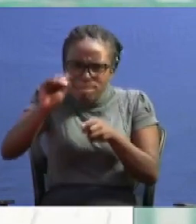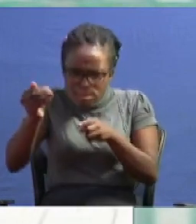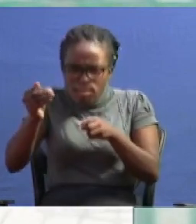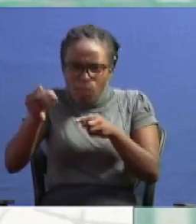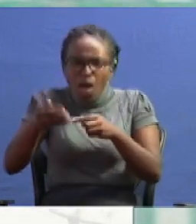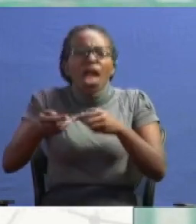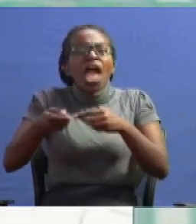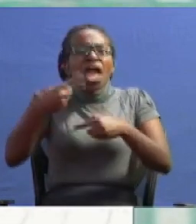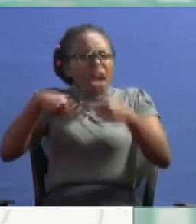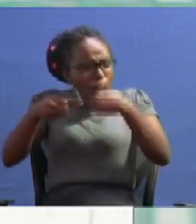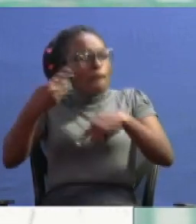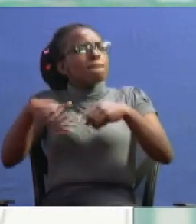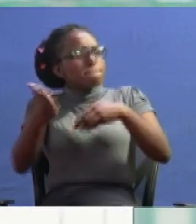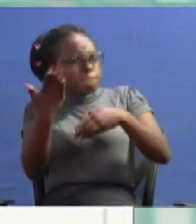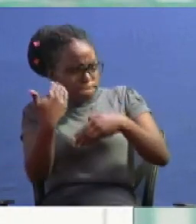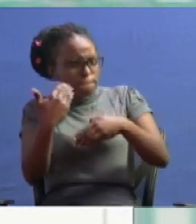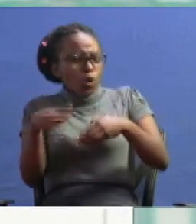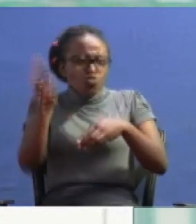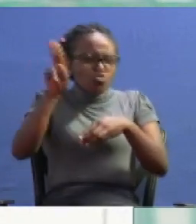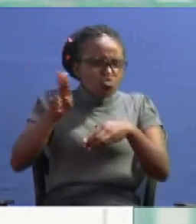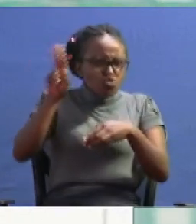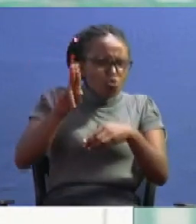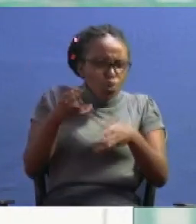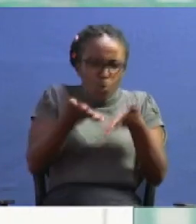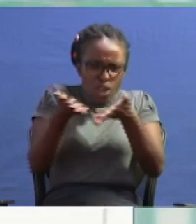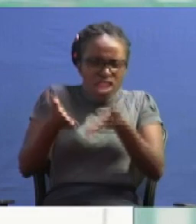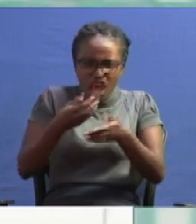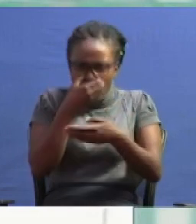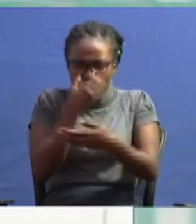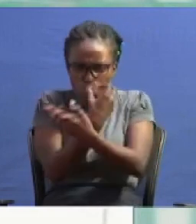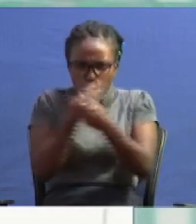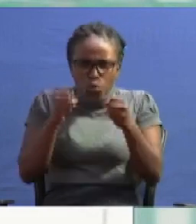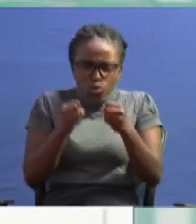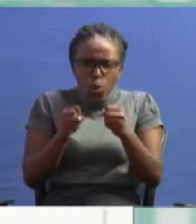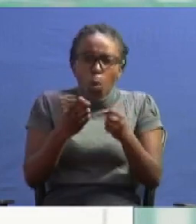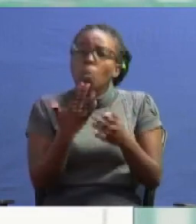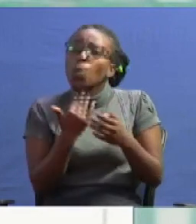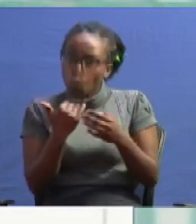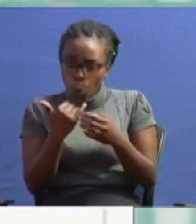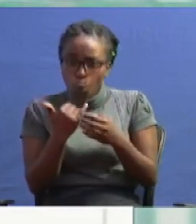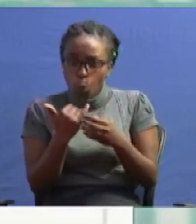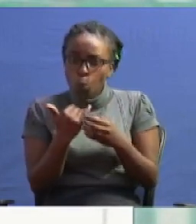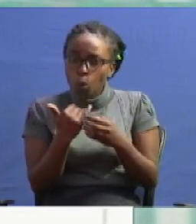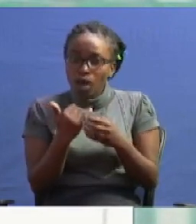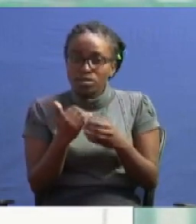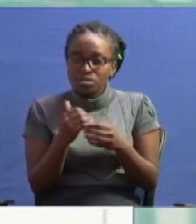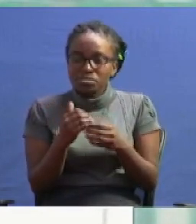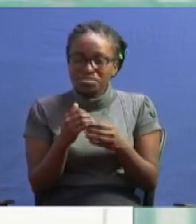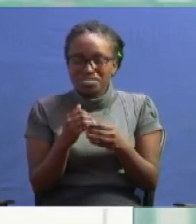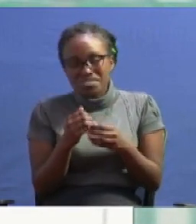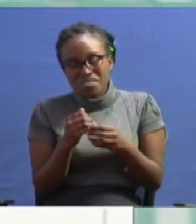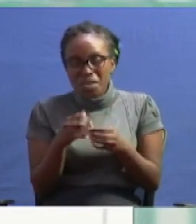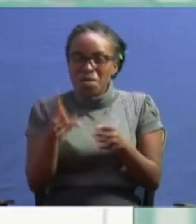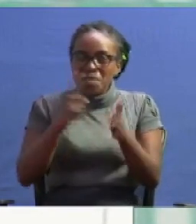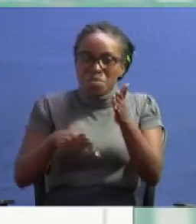comeback of Uhuru Kenyatta, what would you want as William Ruto? A fragmented mountain, so that even if he comes back, he